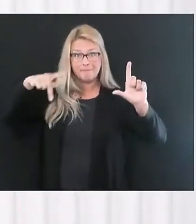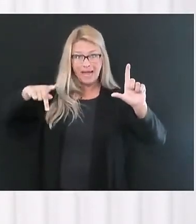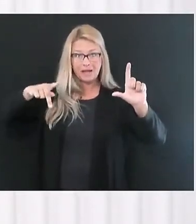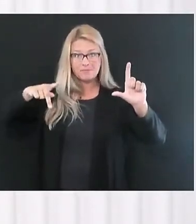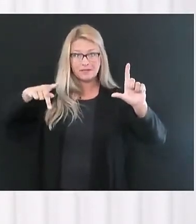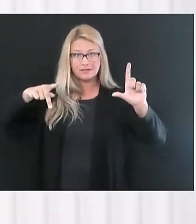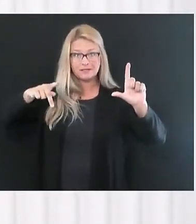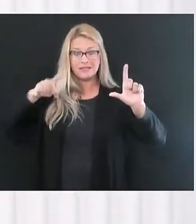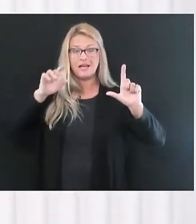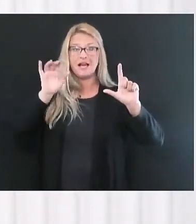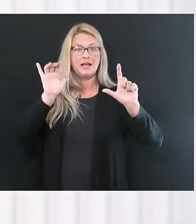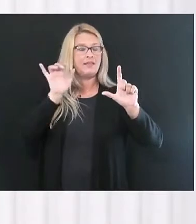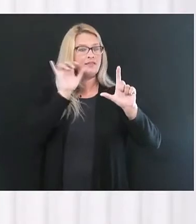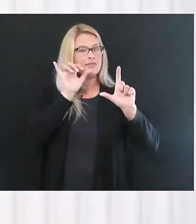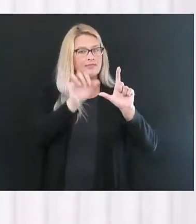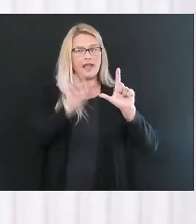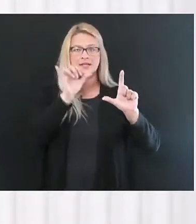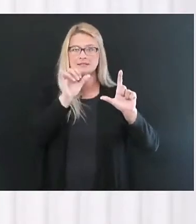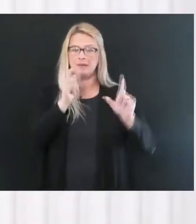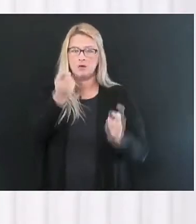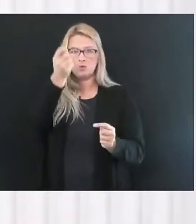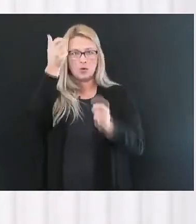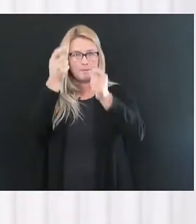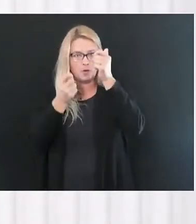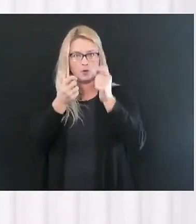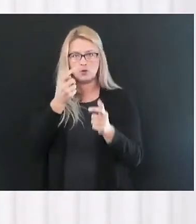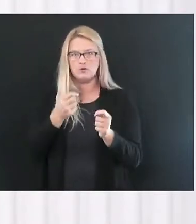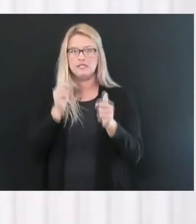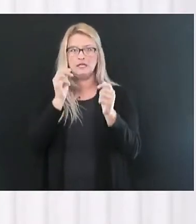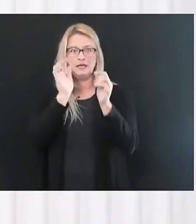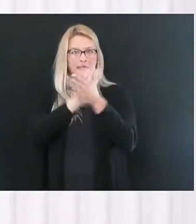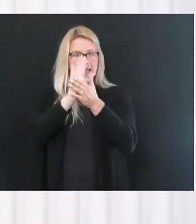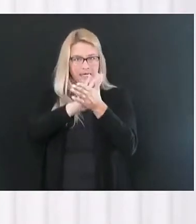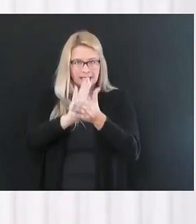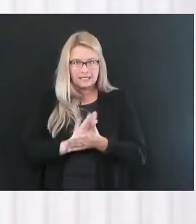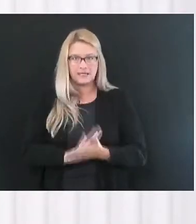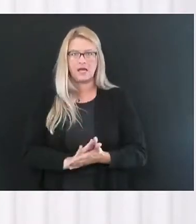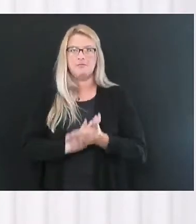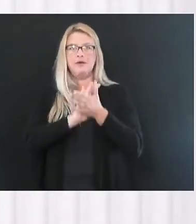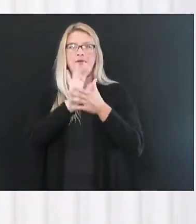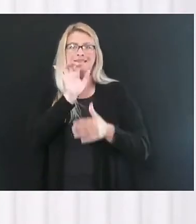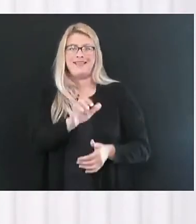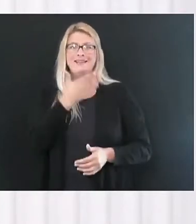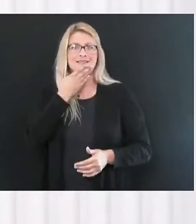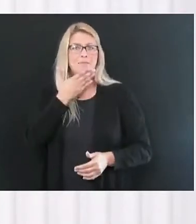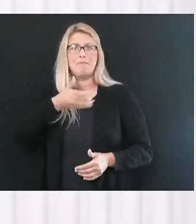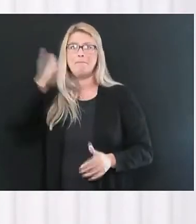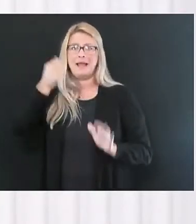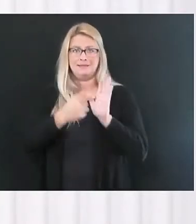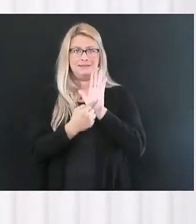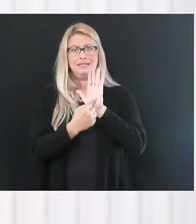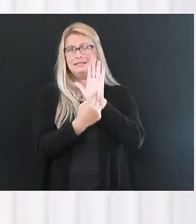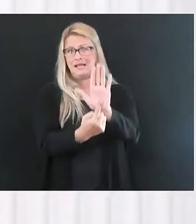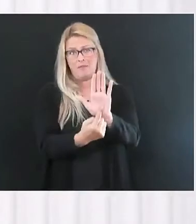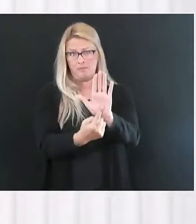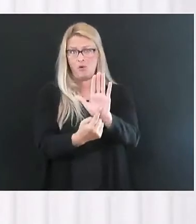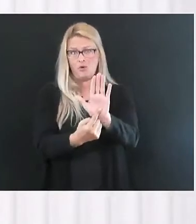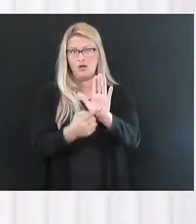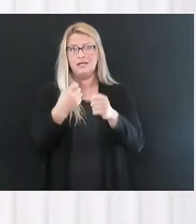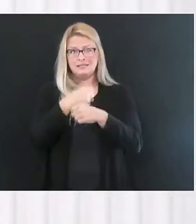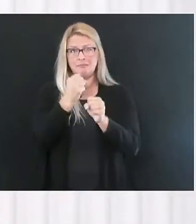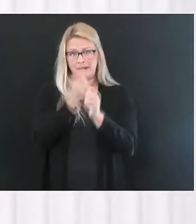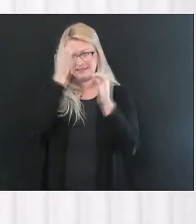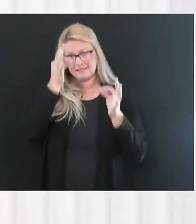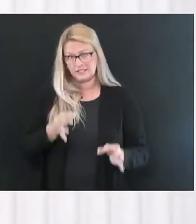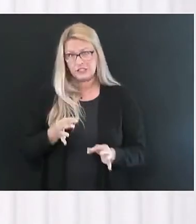been scrutinized, it's been scrubbed, it is a map we can trust to be the best health map we're going to put up to make those decisions. So I